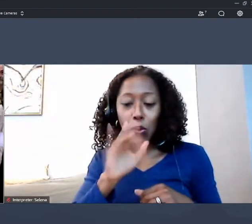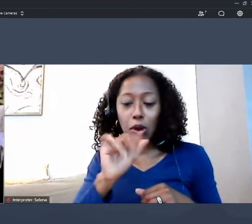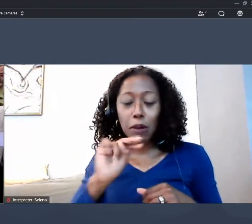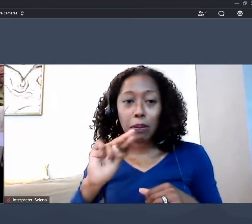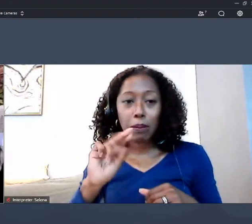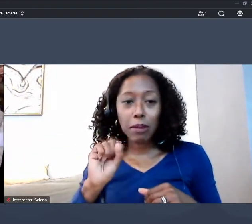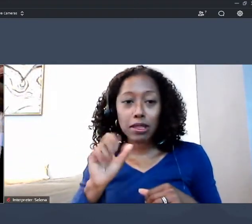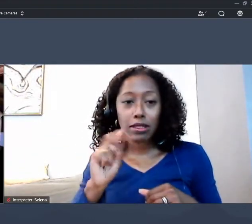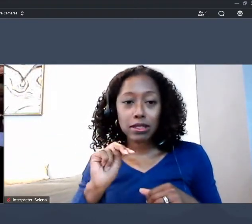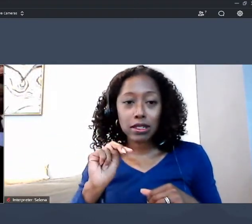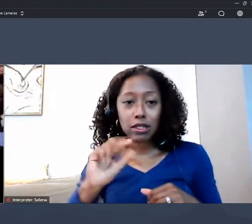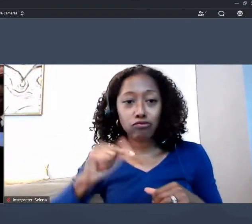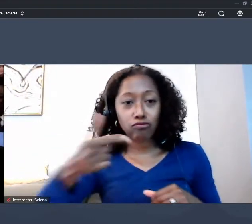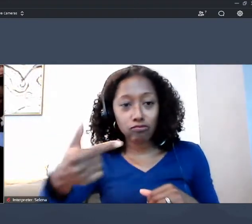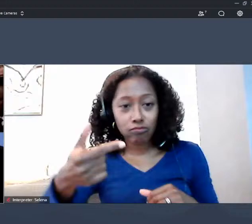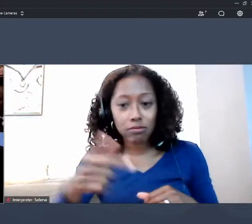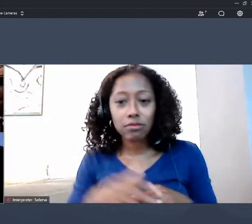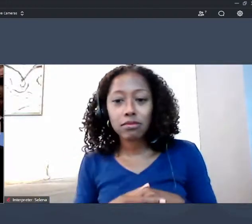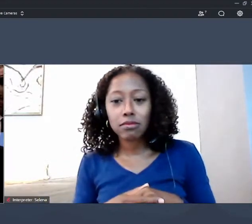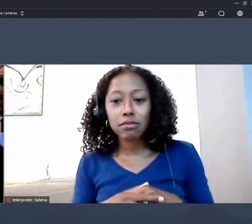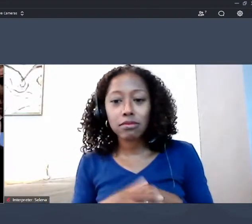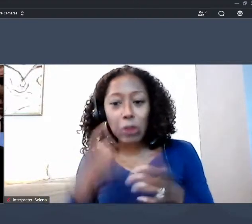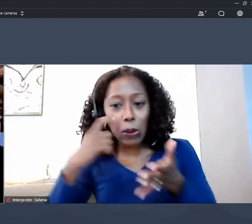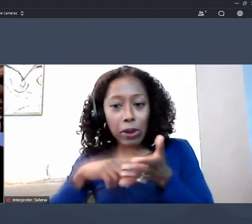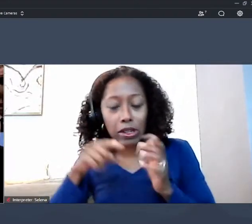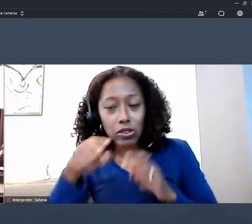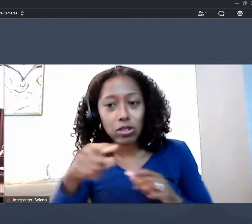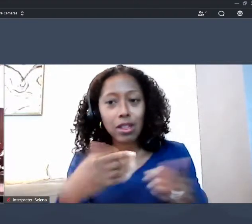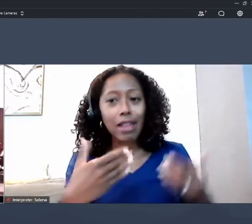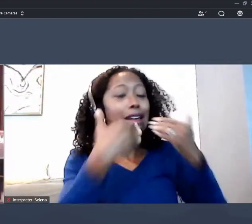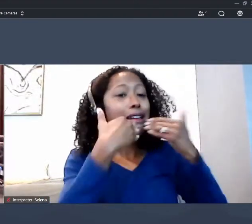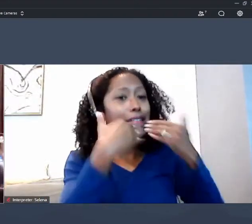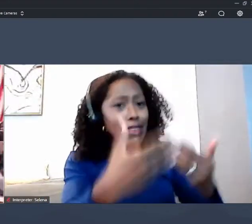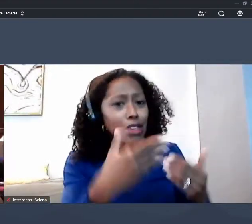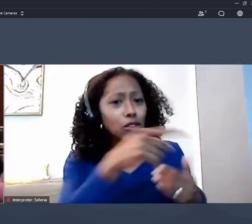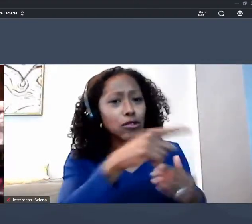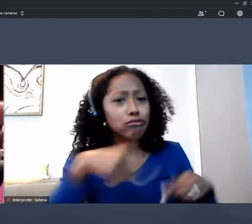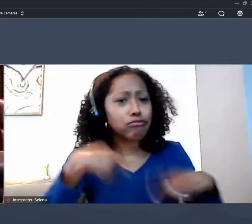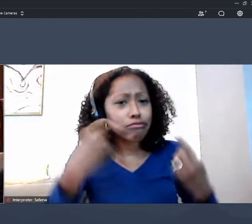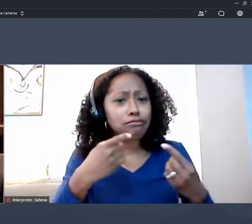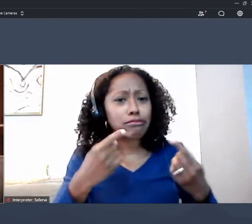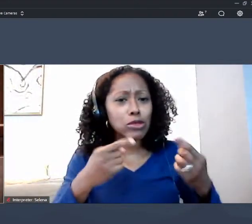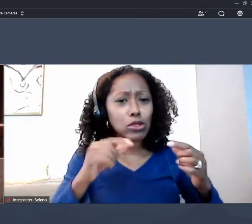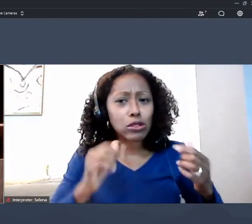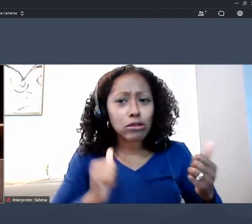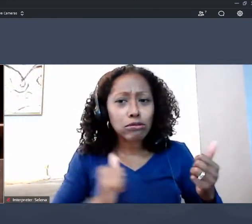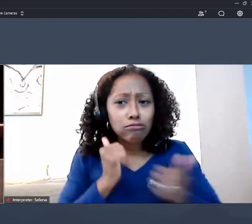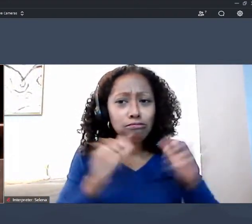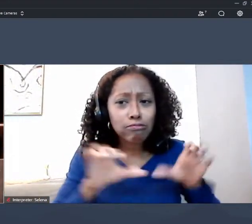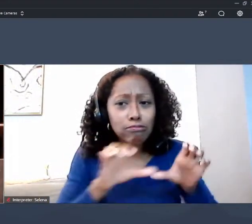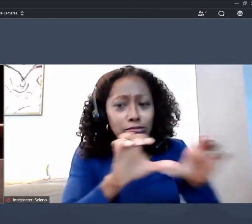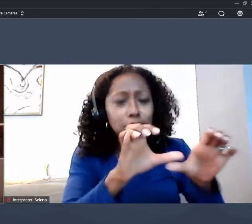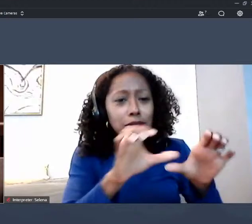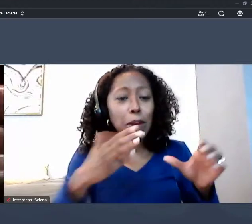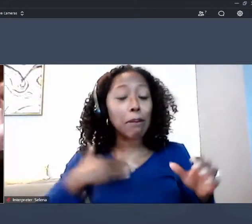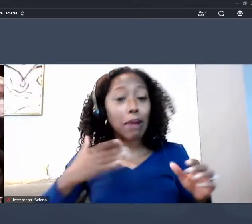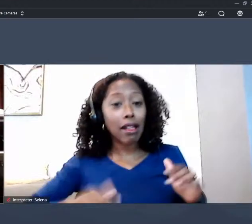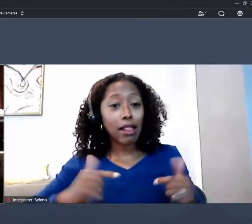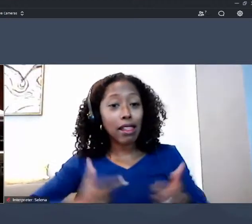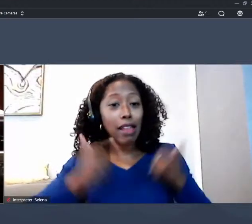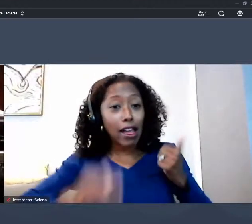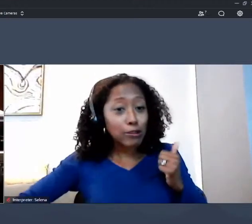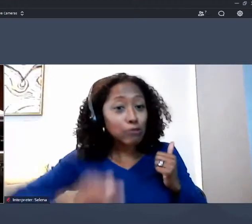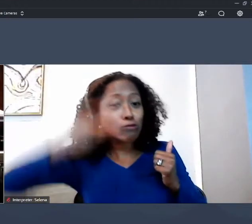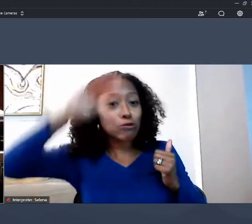want to thank you all for your service and the melodious songs that I've heard all of my life. But you shouldn't have said